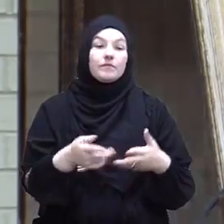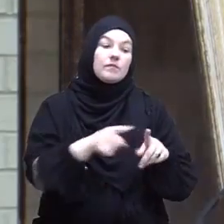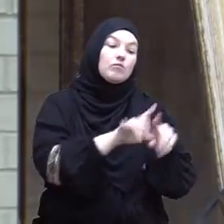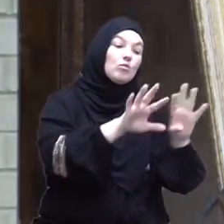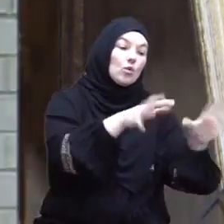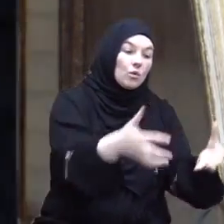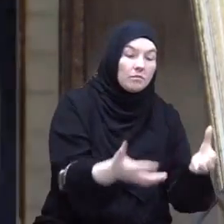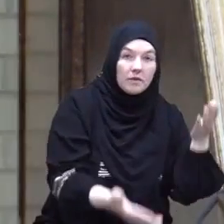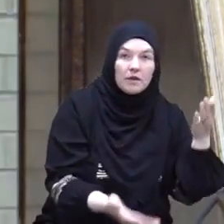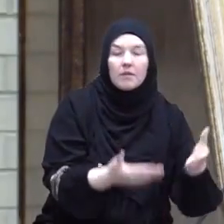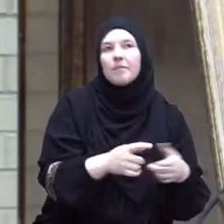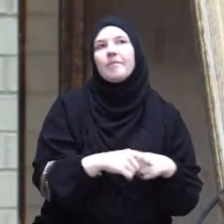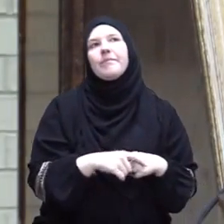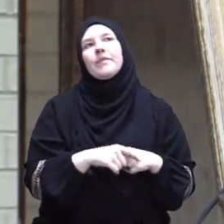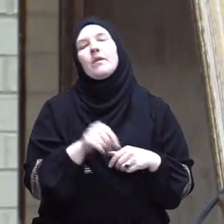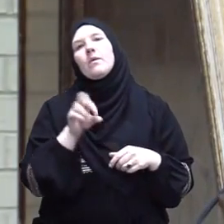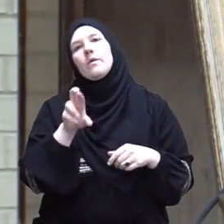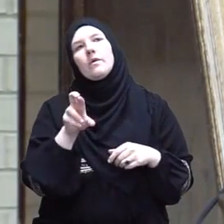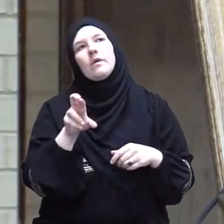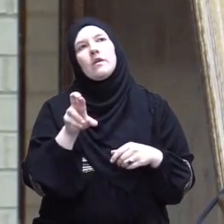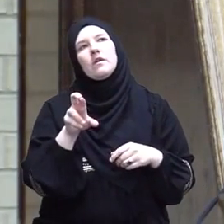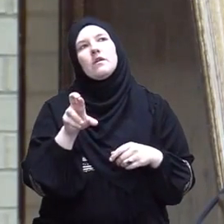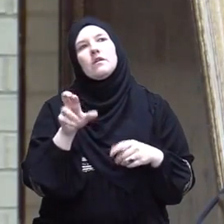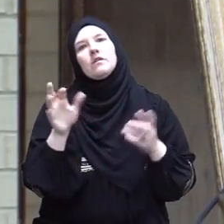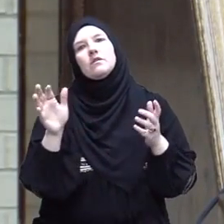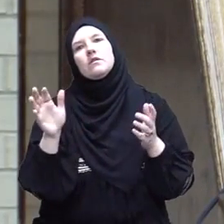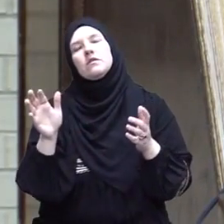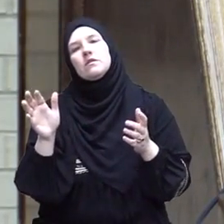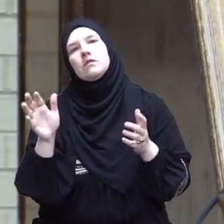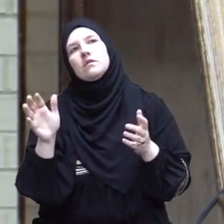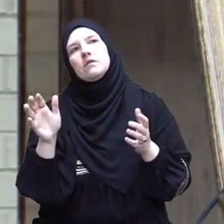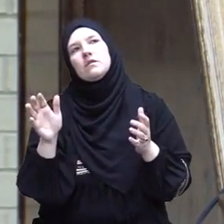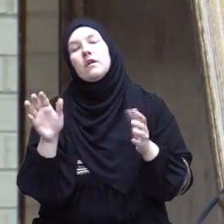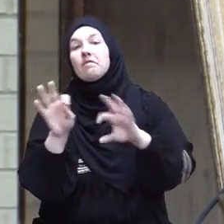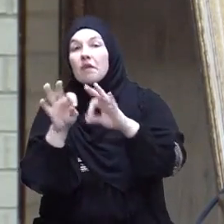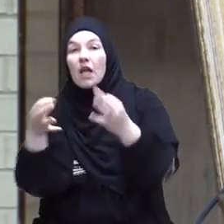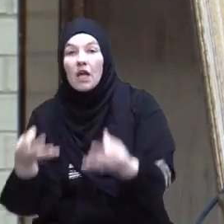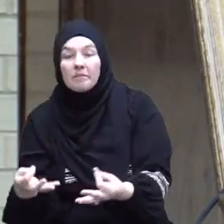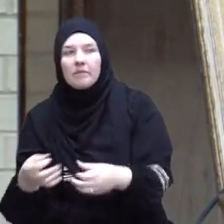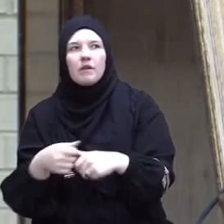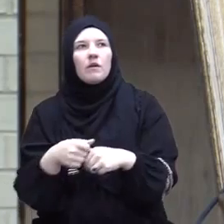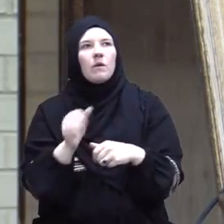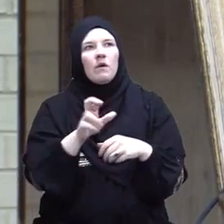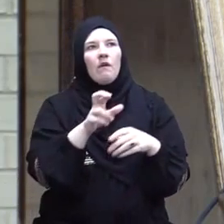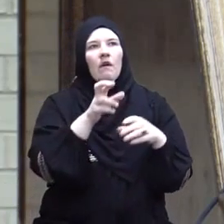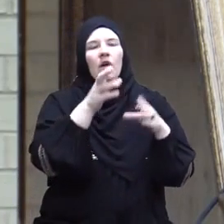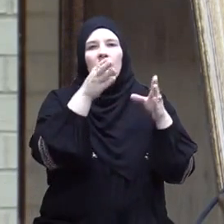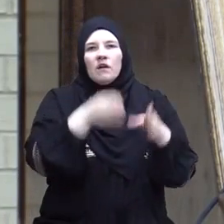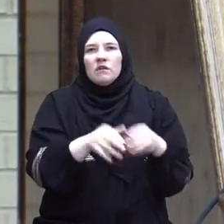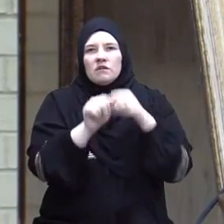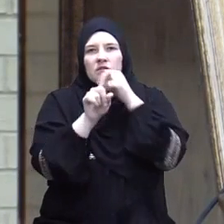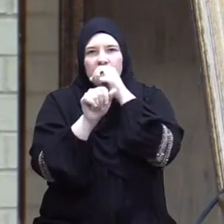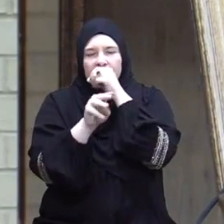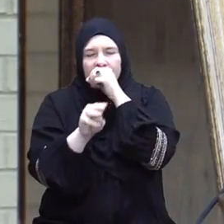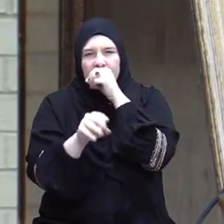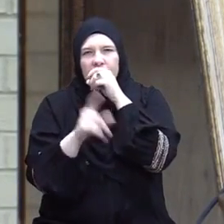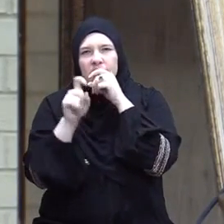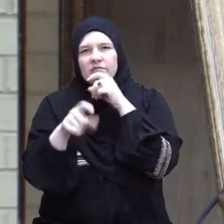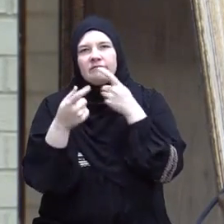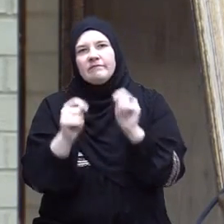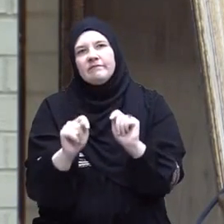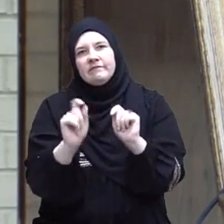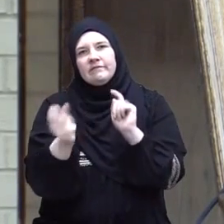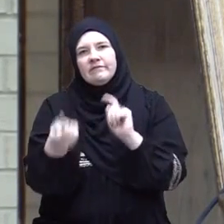groups or as small family or anything. So we are trying to